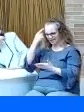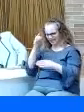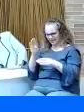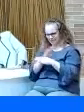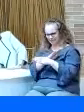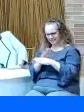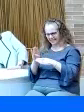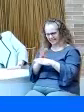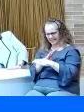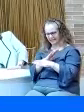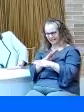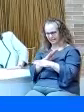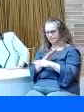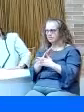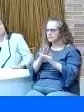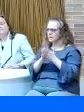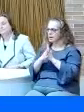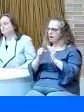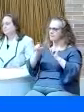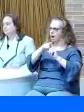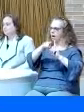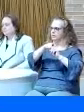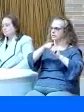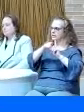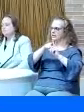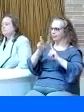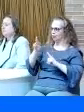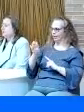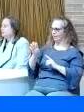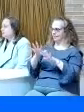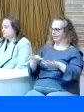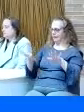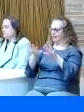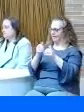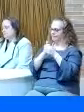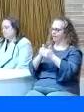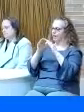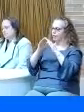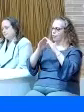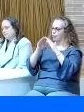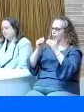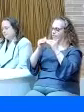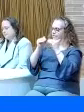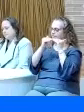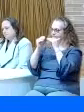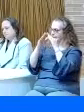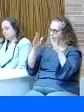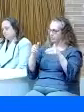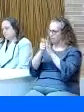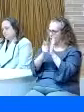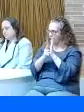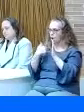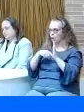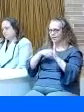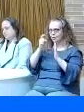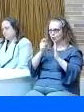gender disability and familial status and to increase enforcement of the law so when we looked